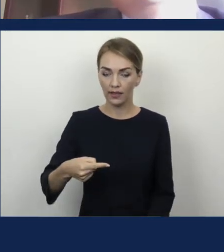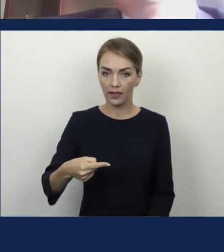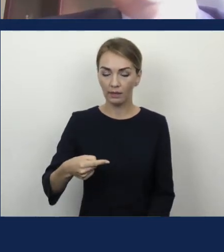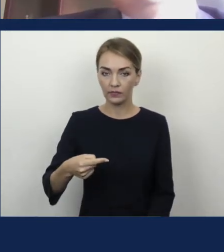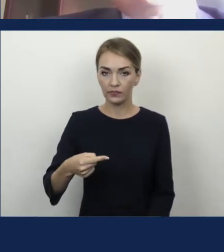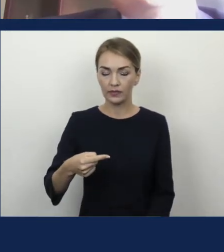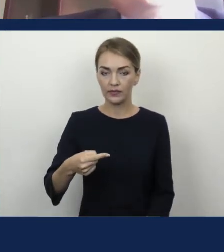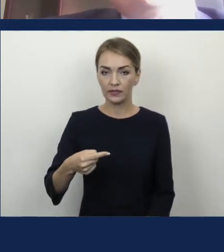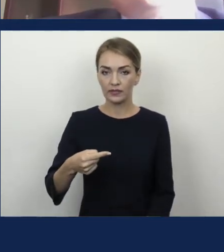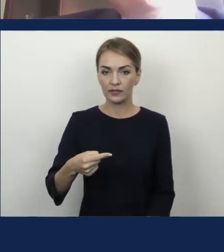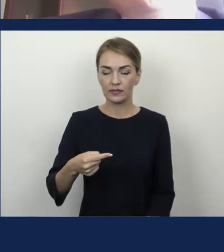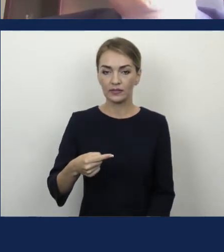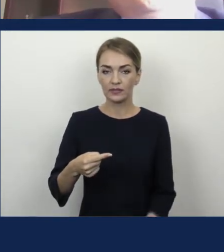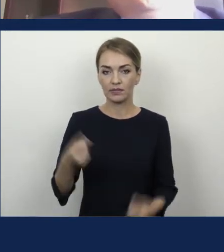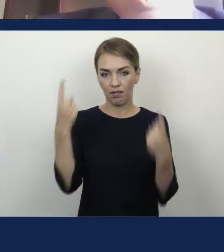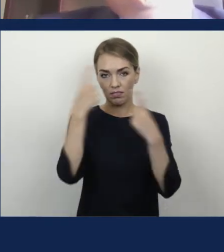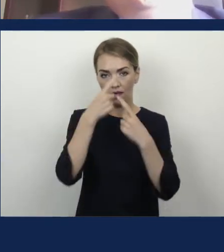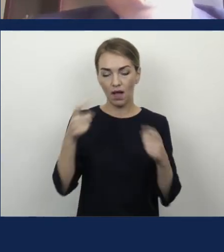the Constitution.